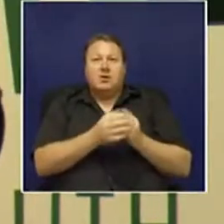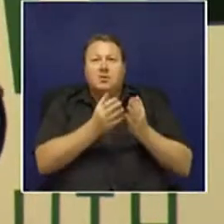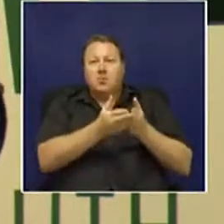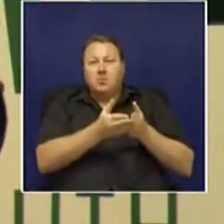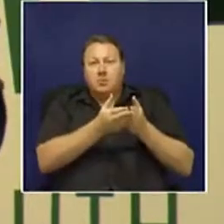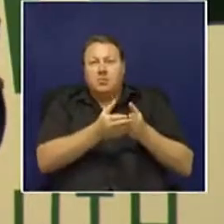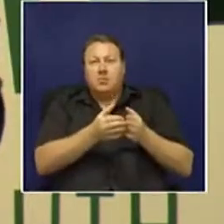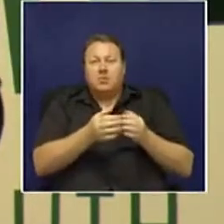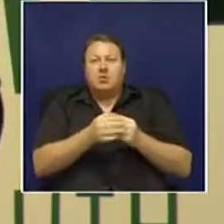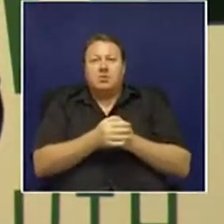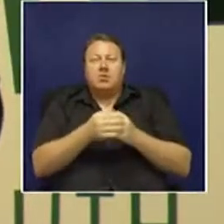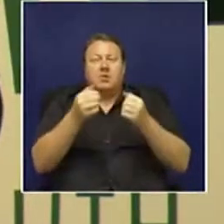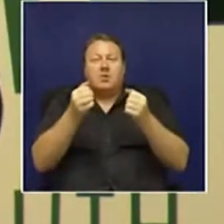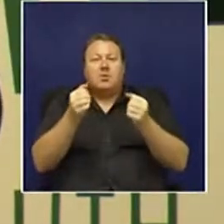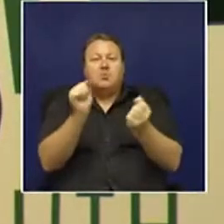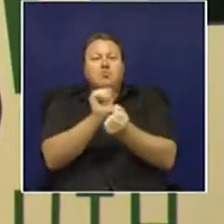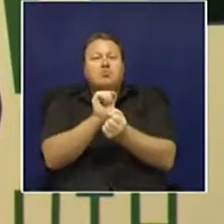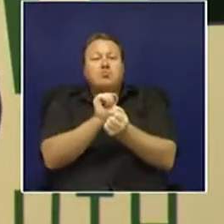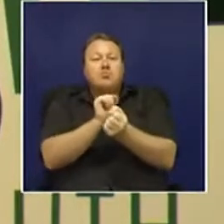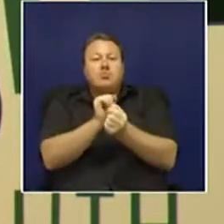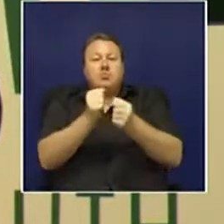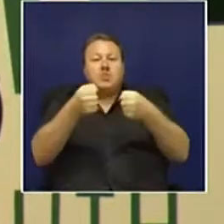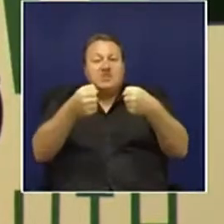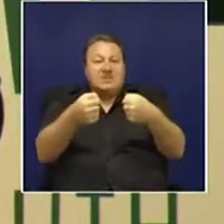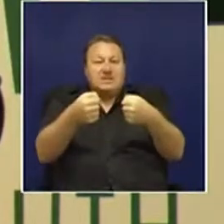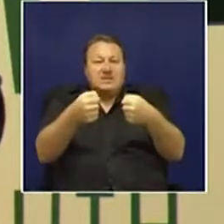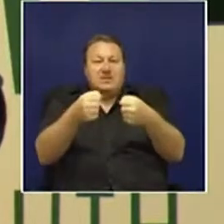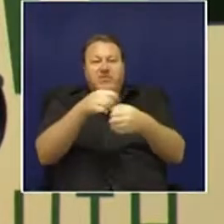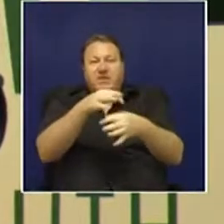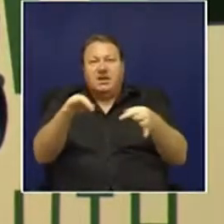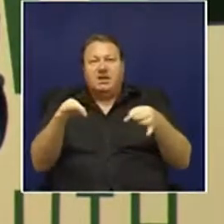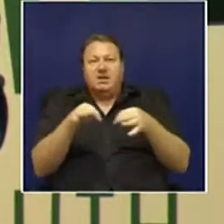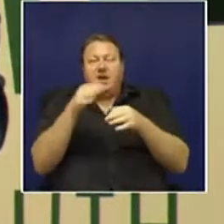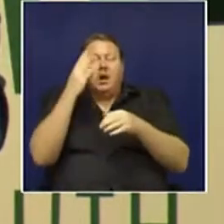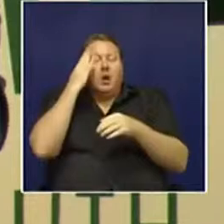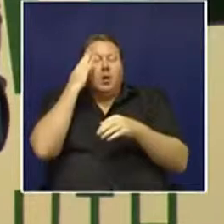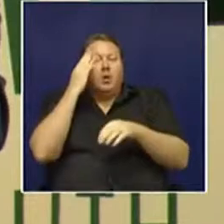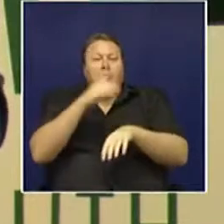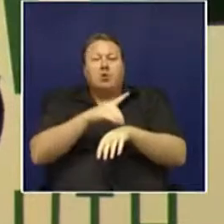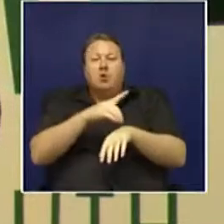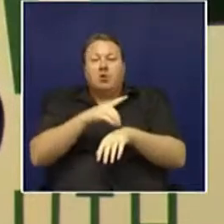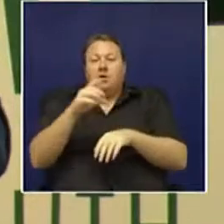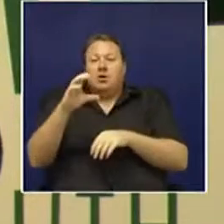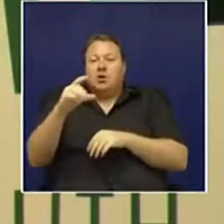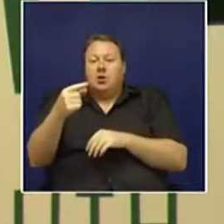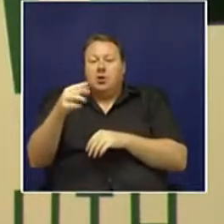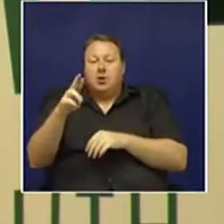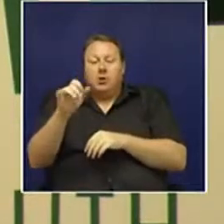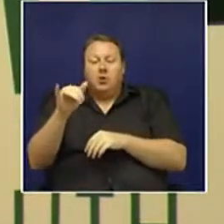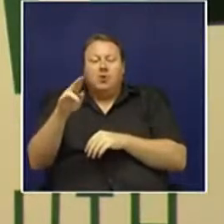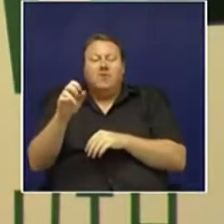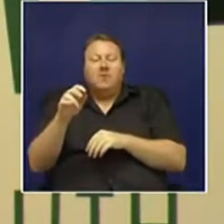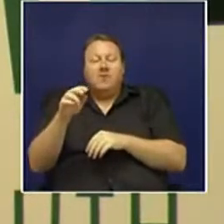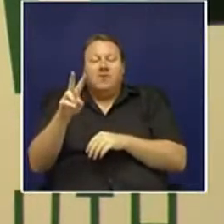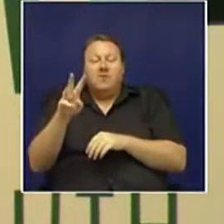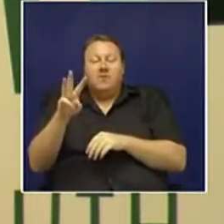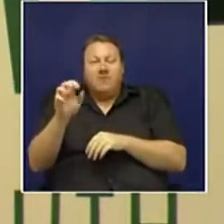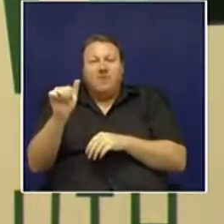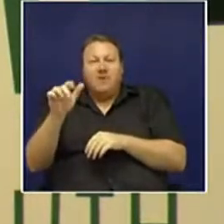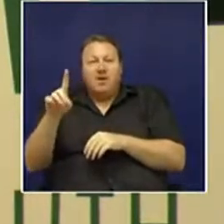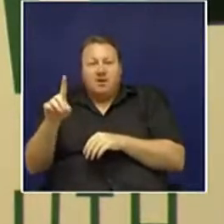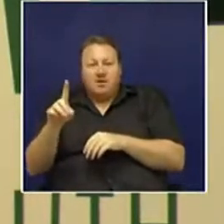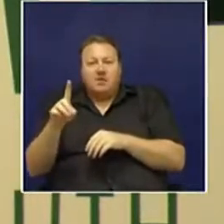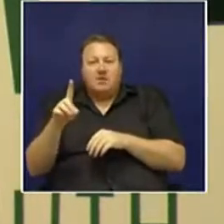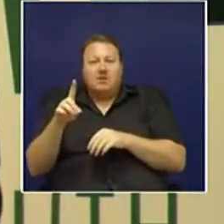I know Dr. Groenewald has shown a keen interest in 2 specific prisons to